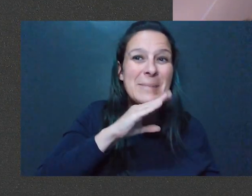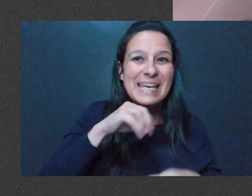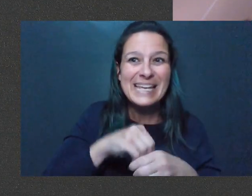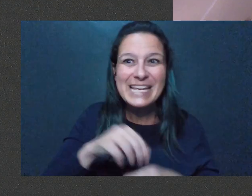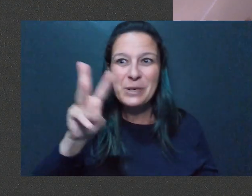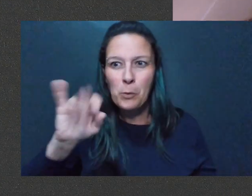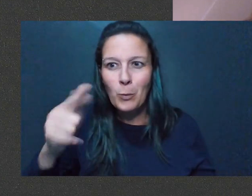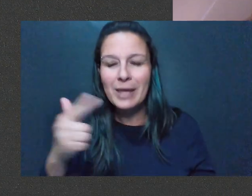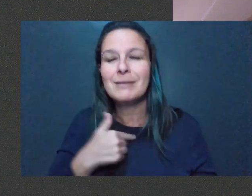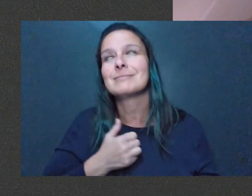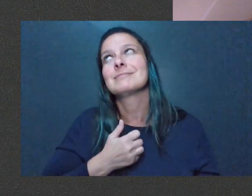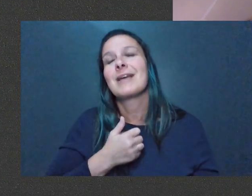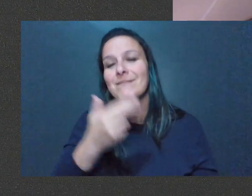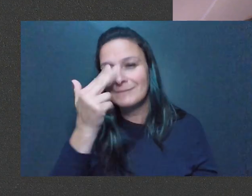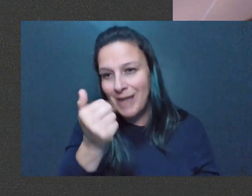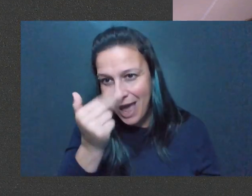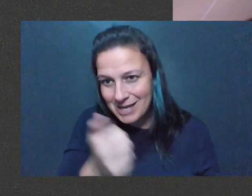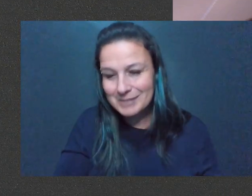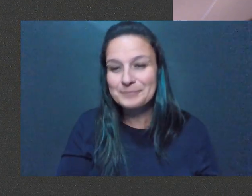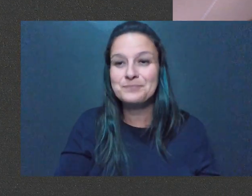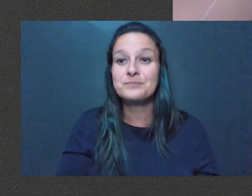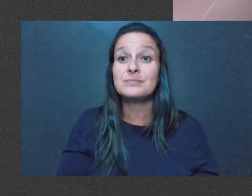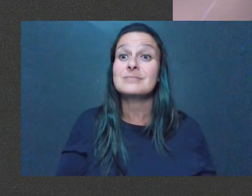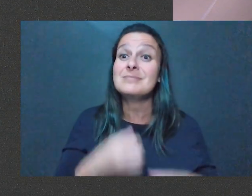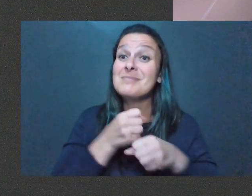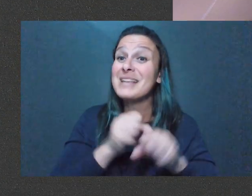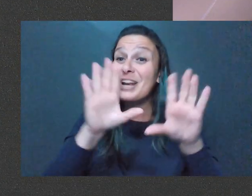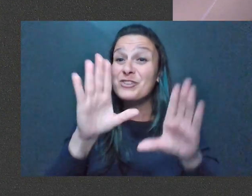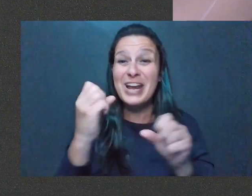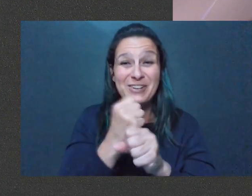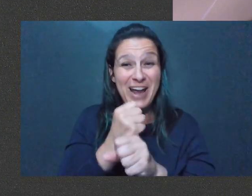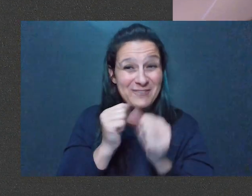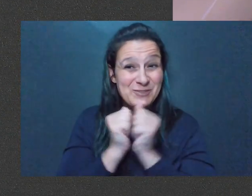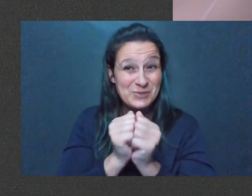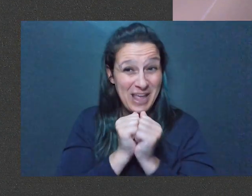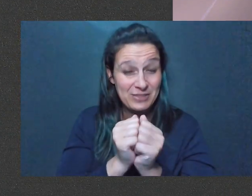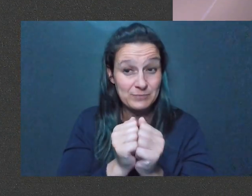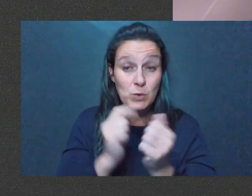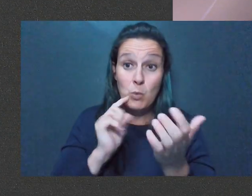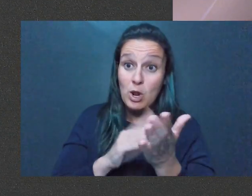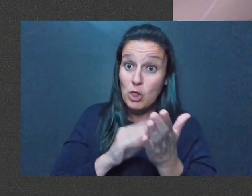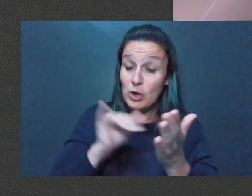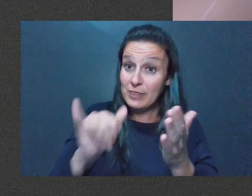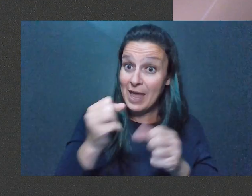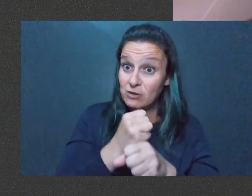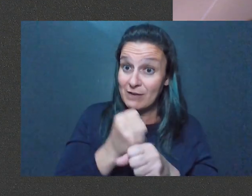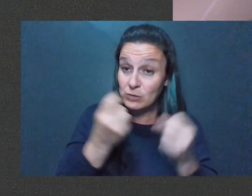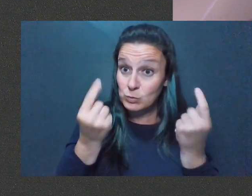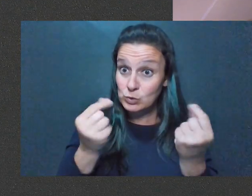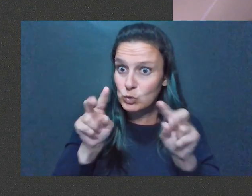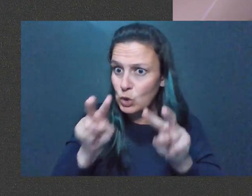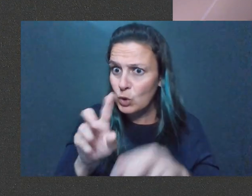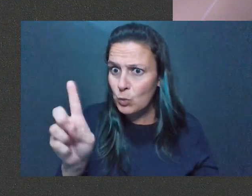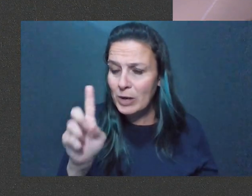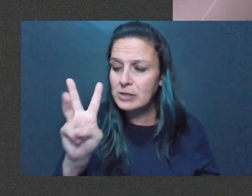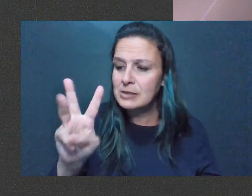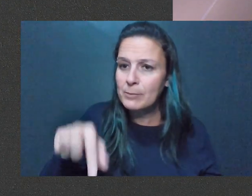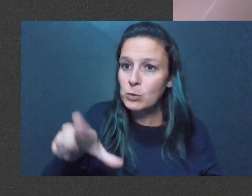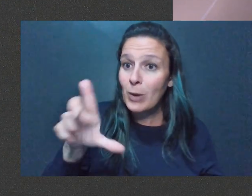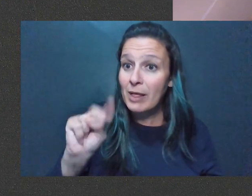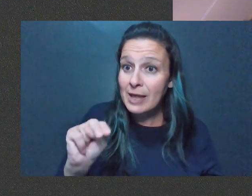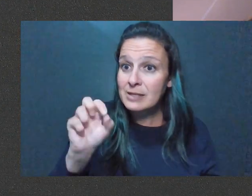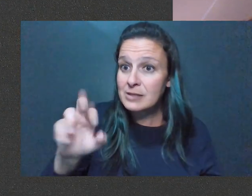funny was that, right? And we made a great craft together. And if you want to learn how to make that craft, just go to